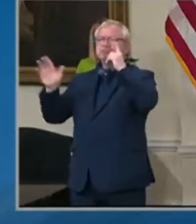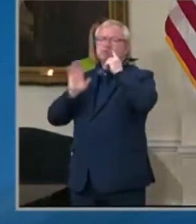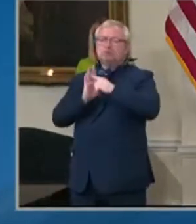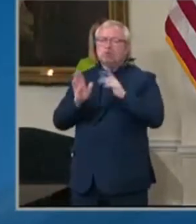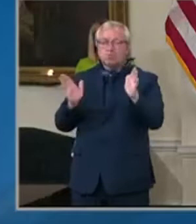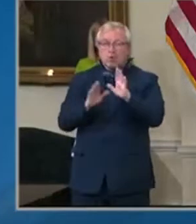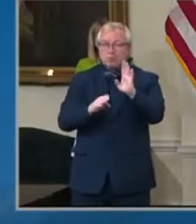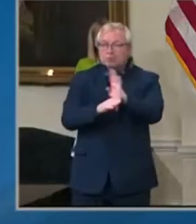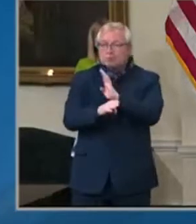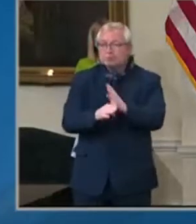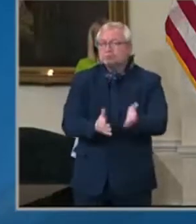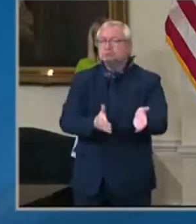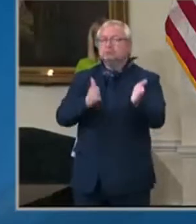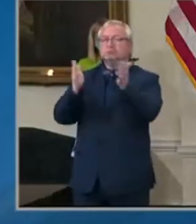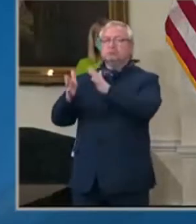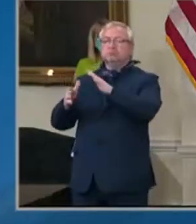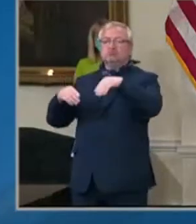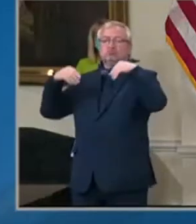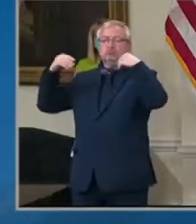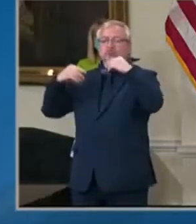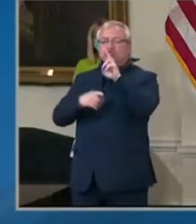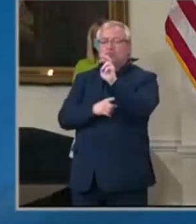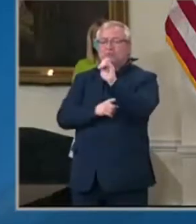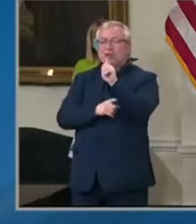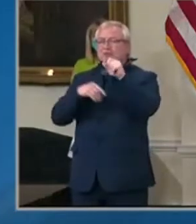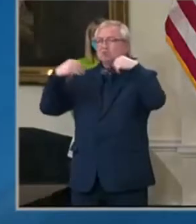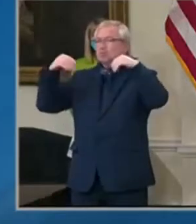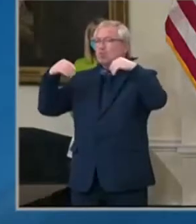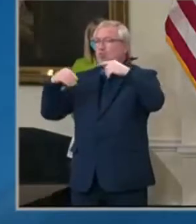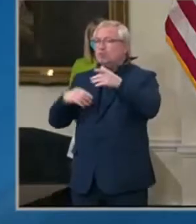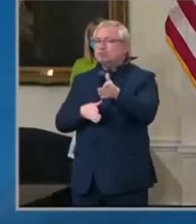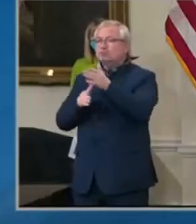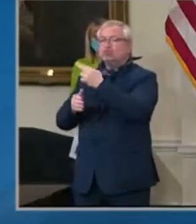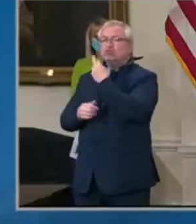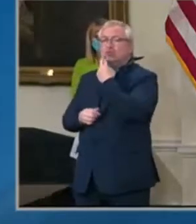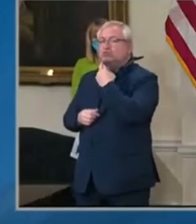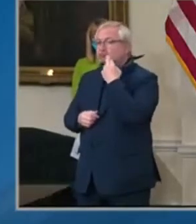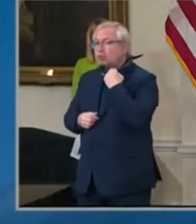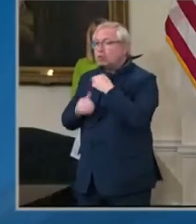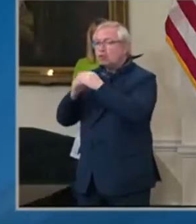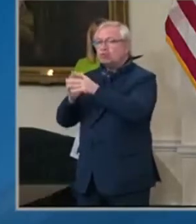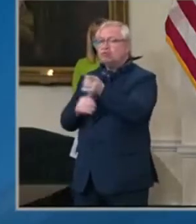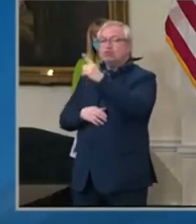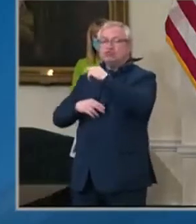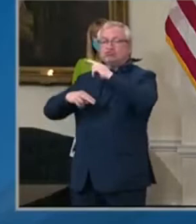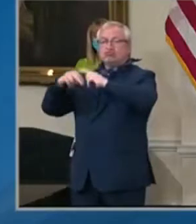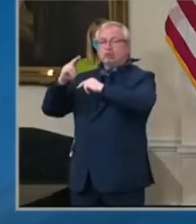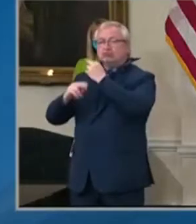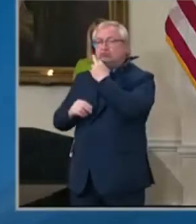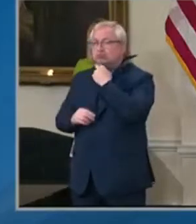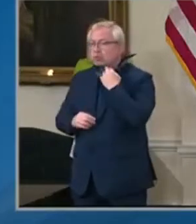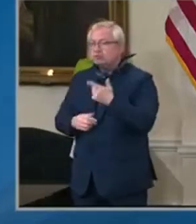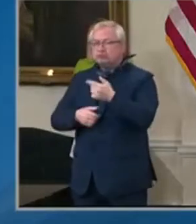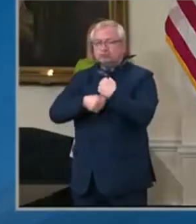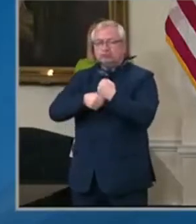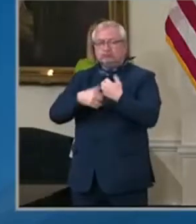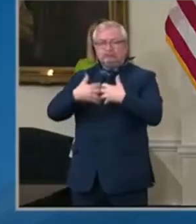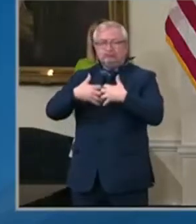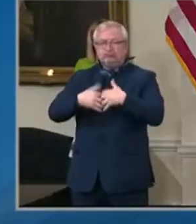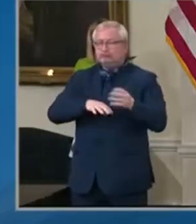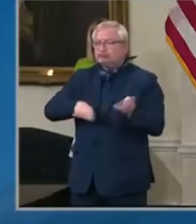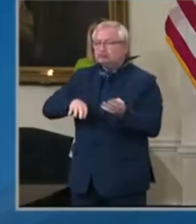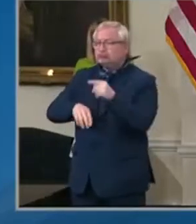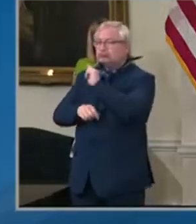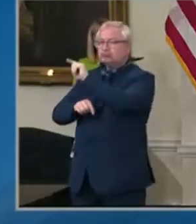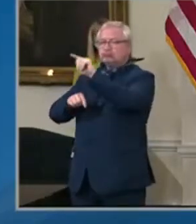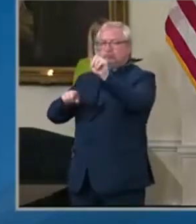retail, restaurants, financial services, construction, manufacturing, and many more, as